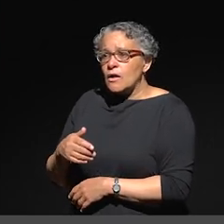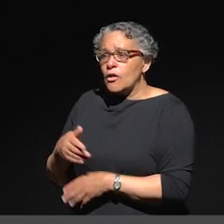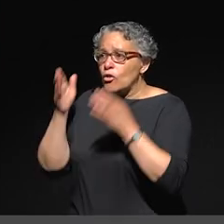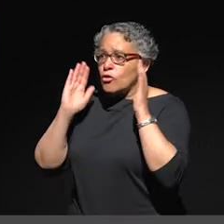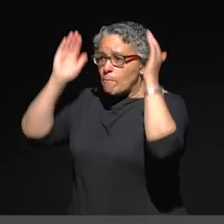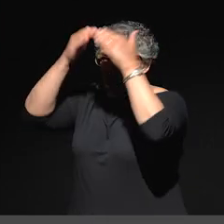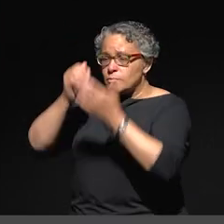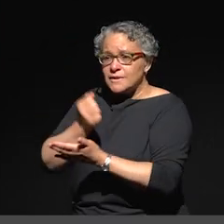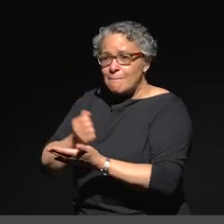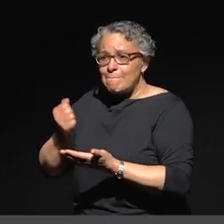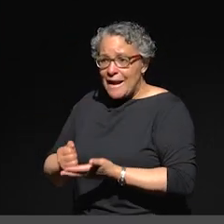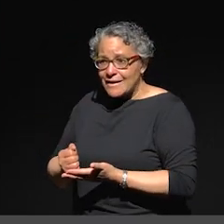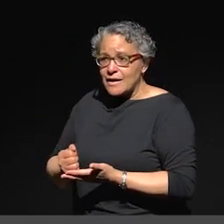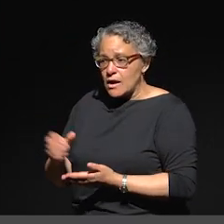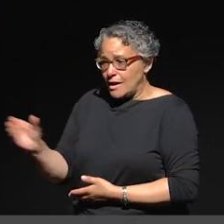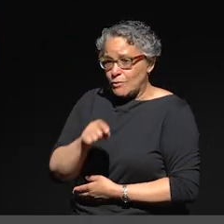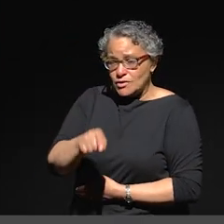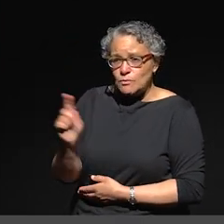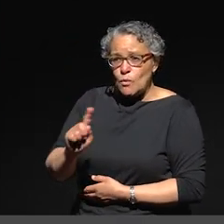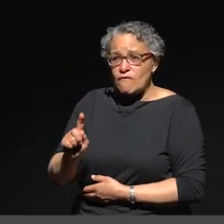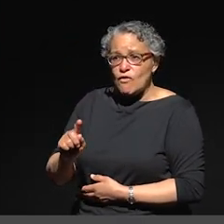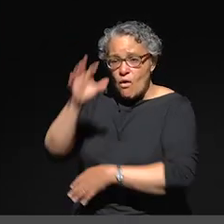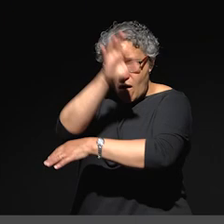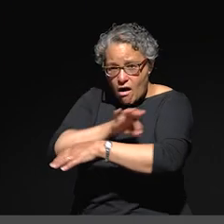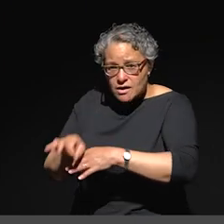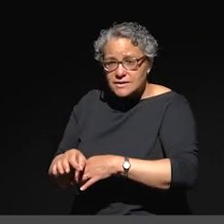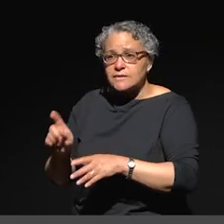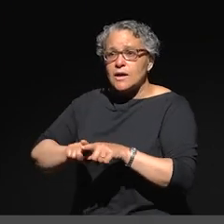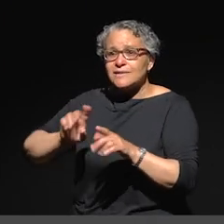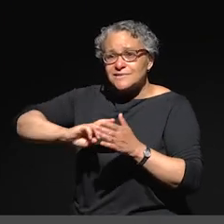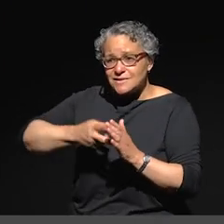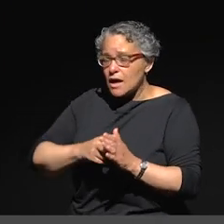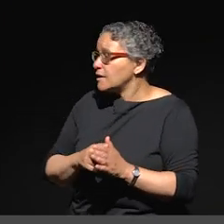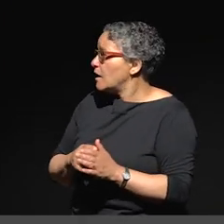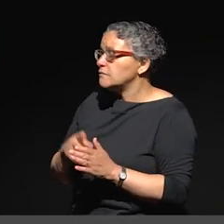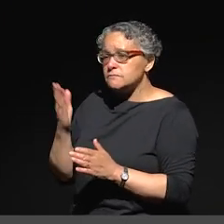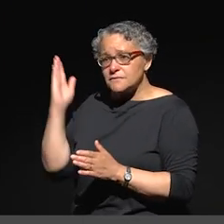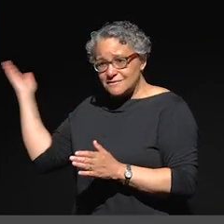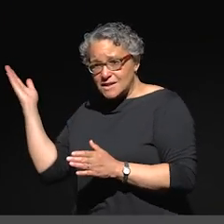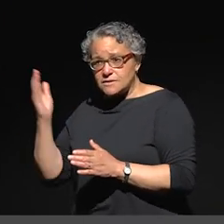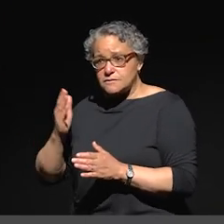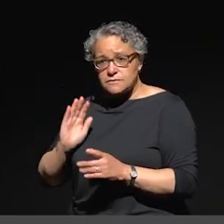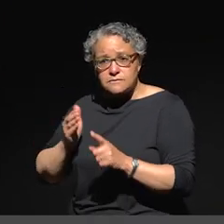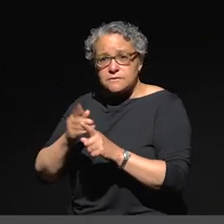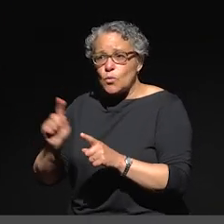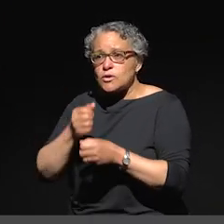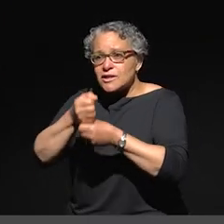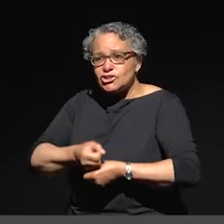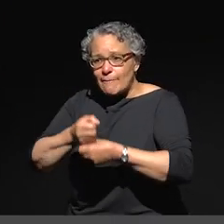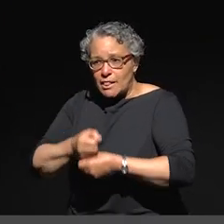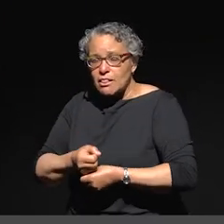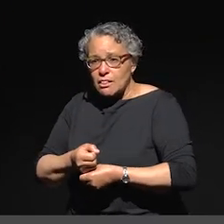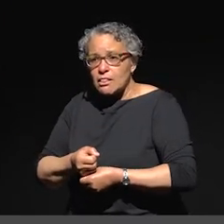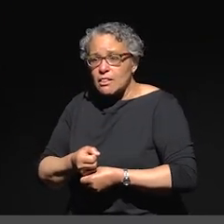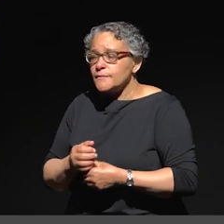Italy, who employed him as an architect and as a designer for various things. This is for a chapel, one chapel at Santa